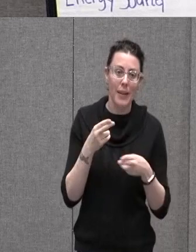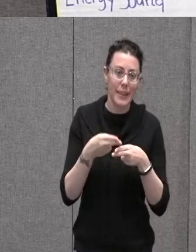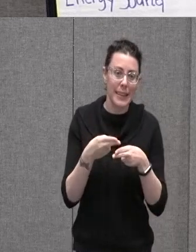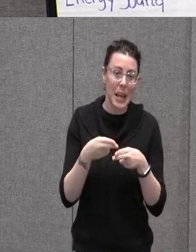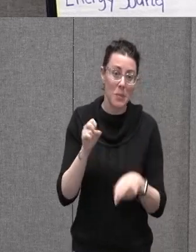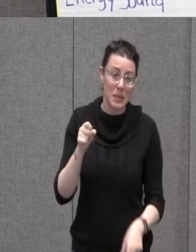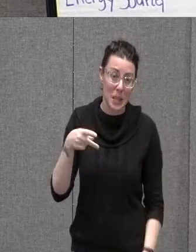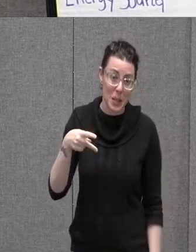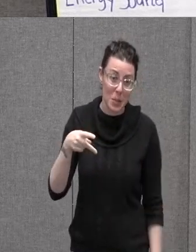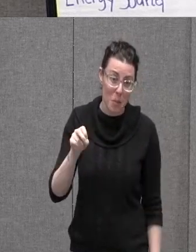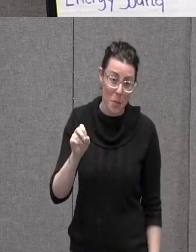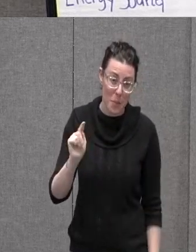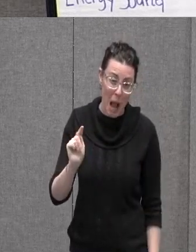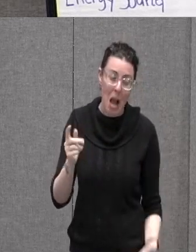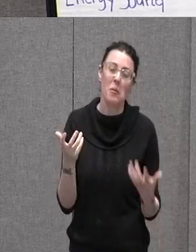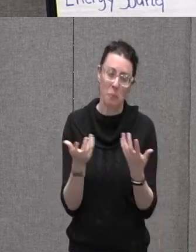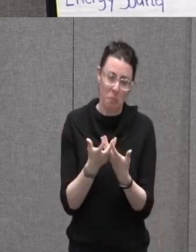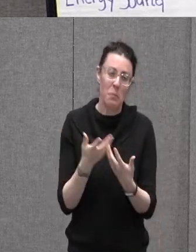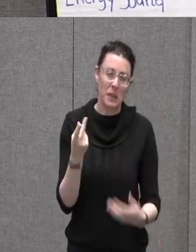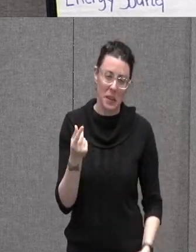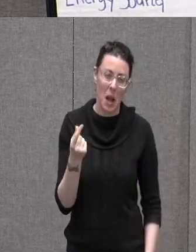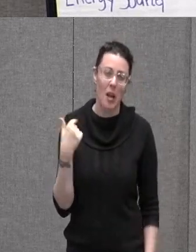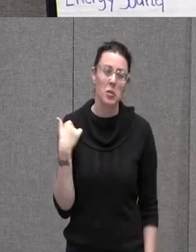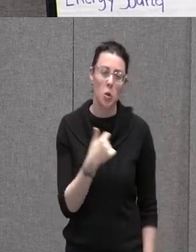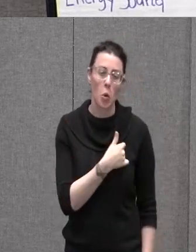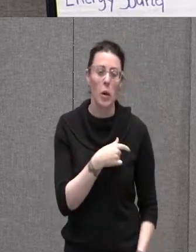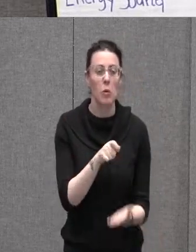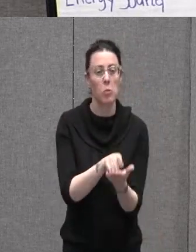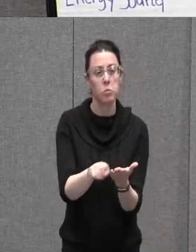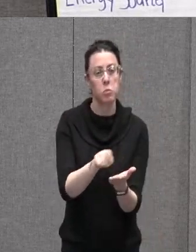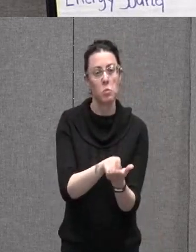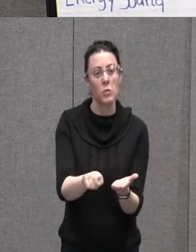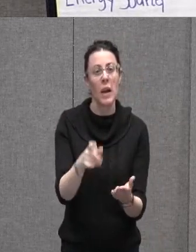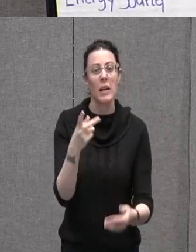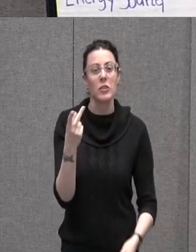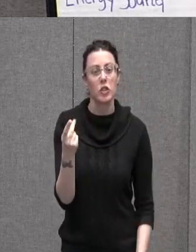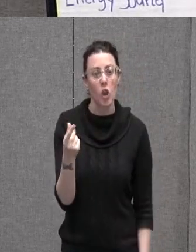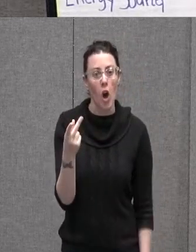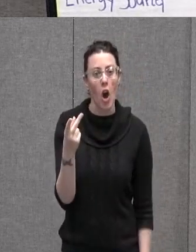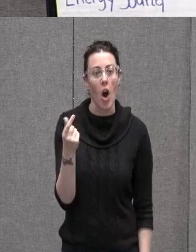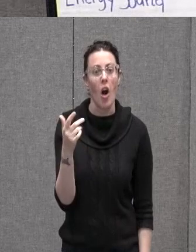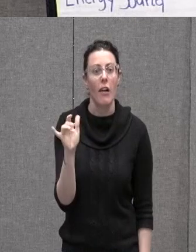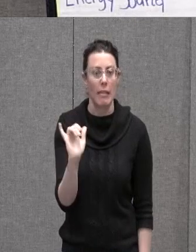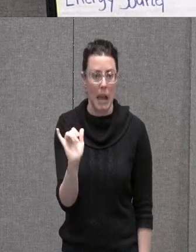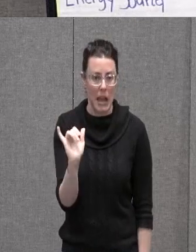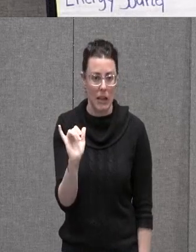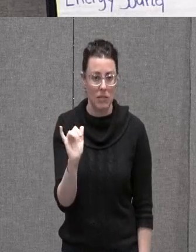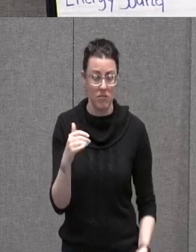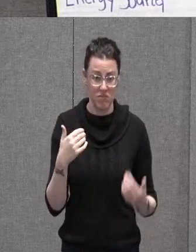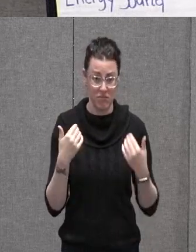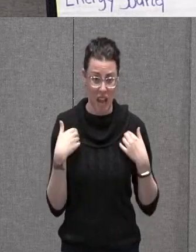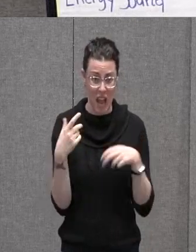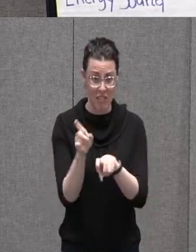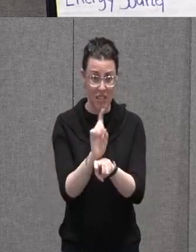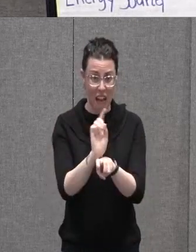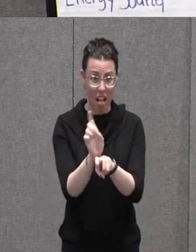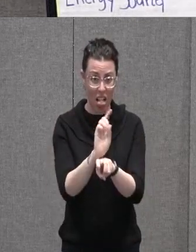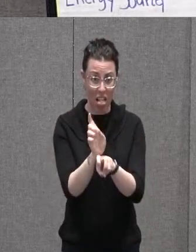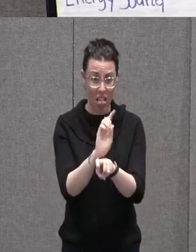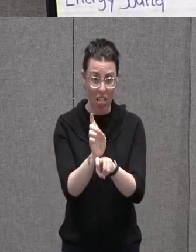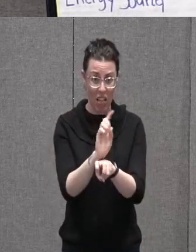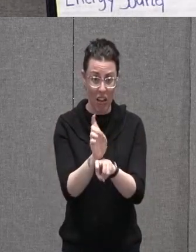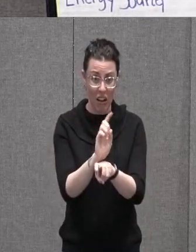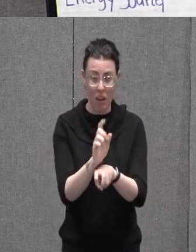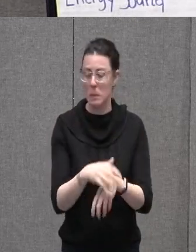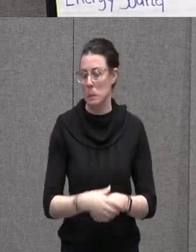like a dog. So let's call it dog-like. Yeah. What does that mean? But does it have a tail? No, I